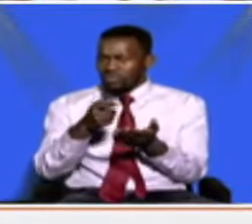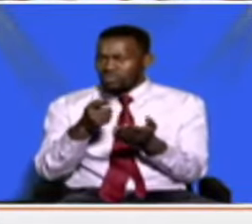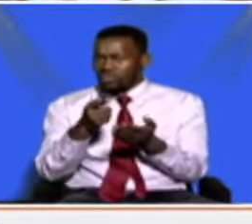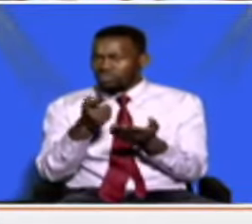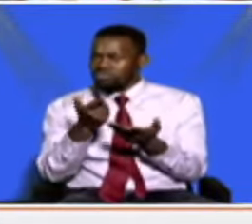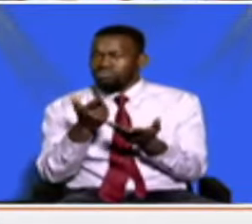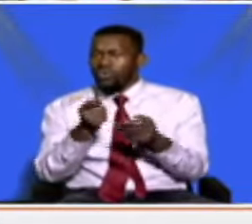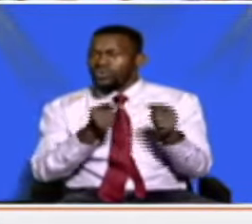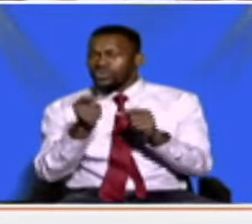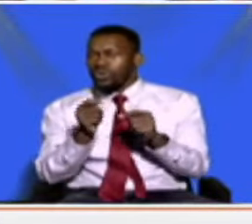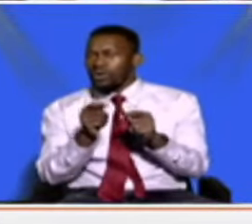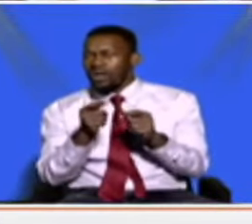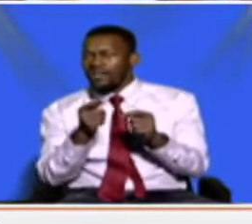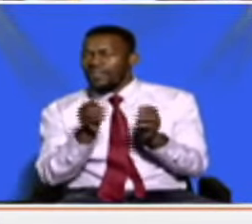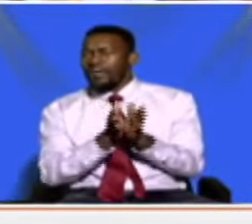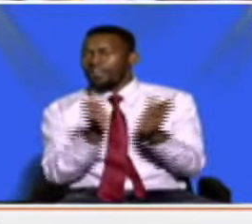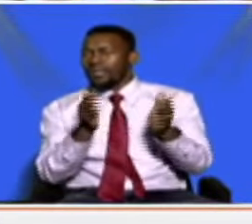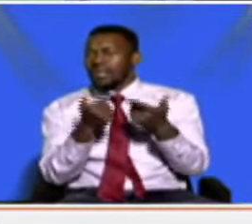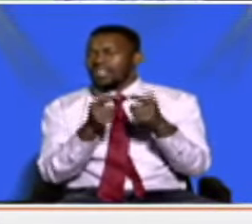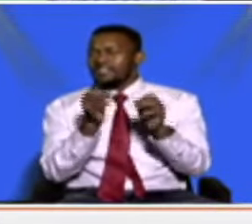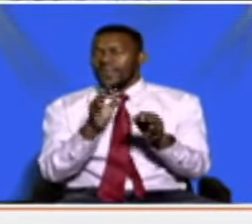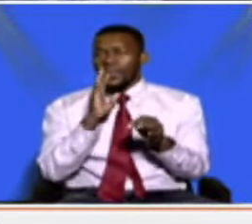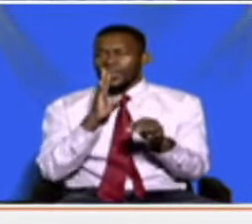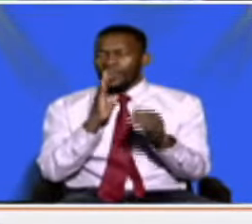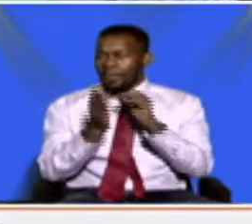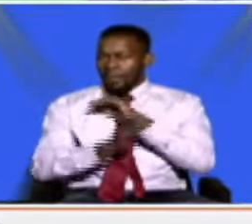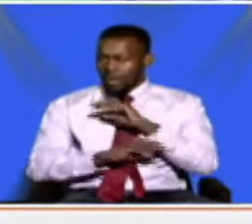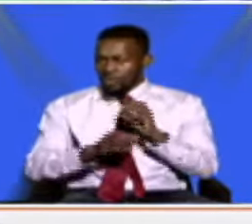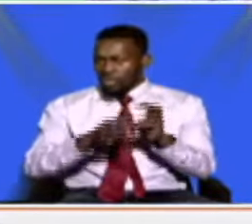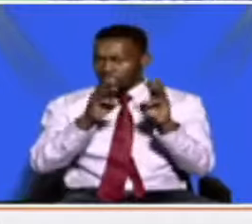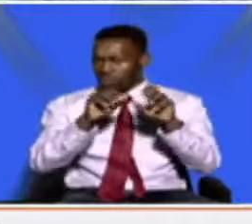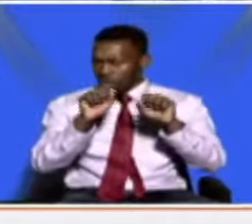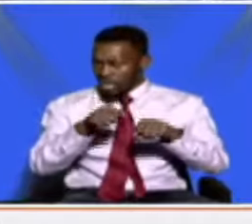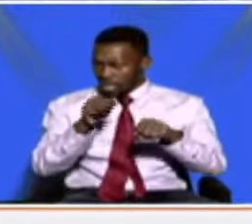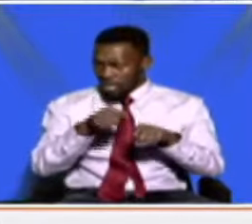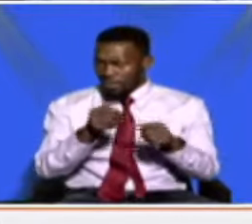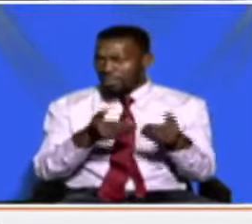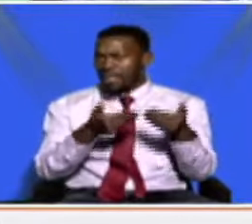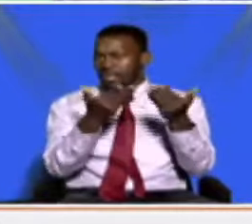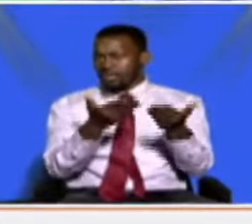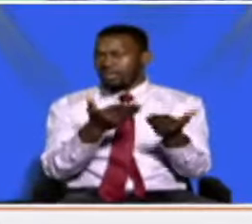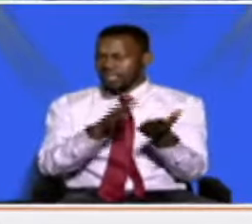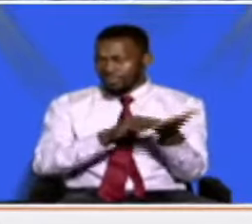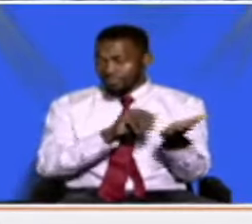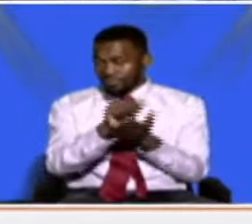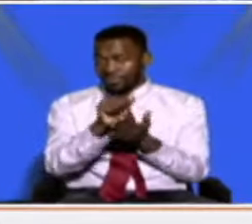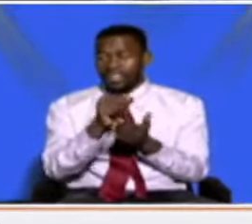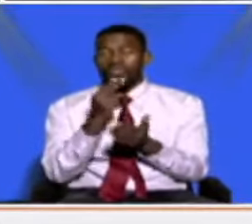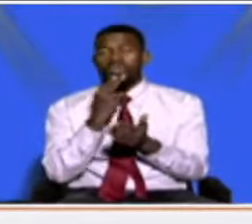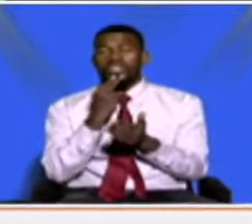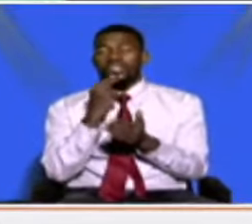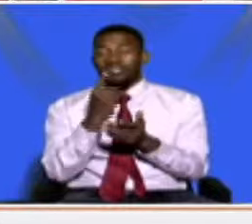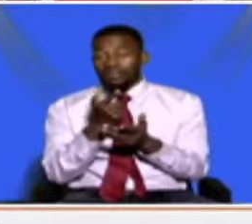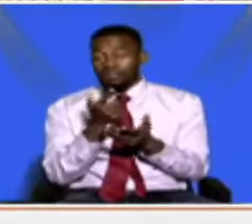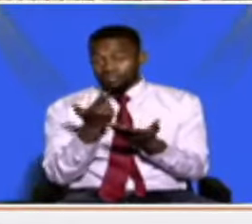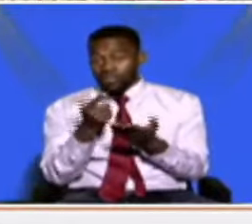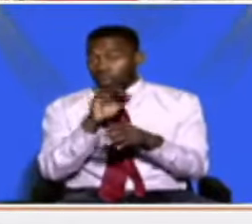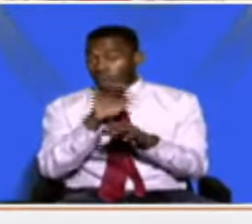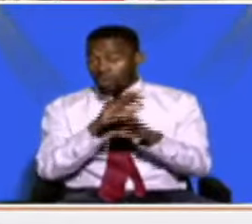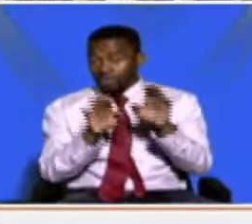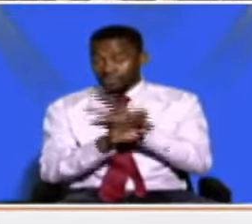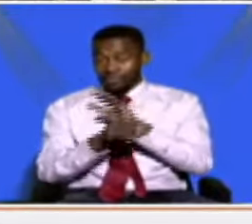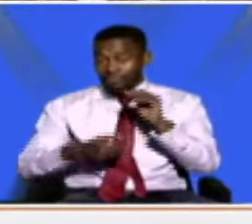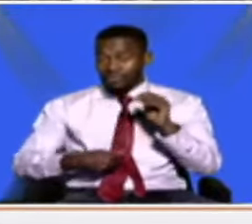say, it's how you say it. You can cause harm. On Tuesday the 24th, the youth are expected to call the MPs that voted yes.